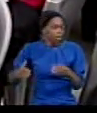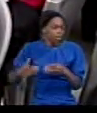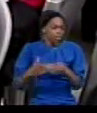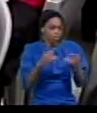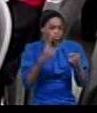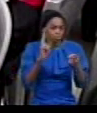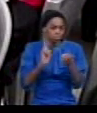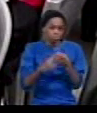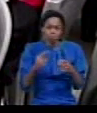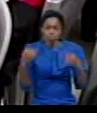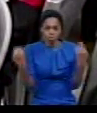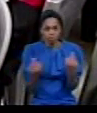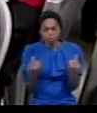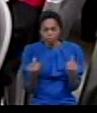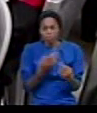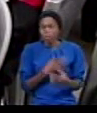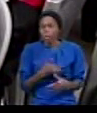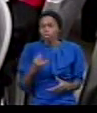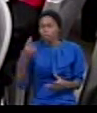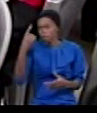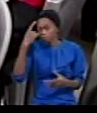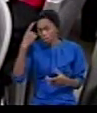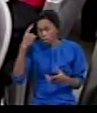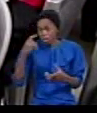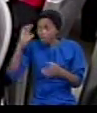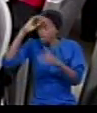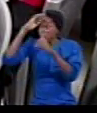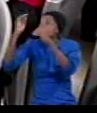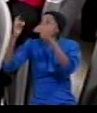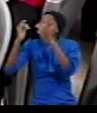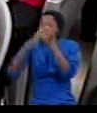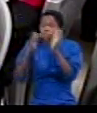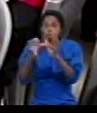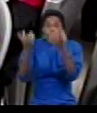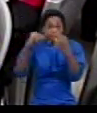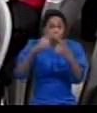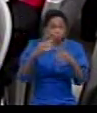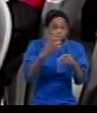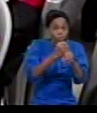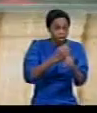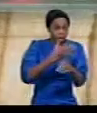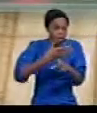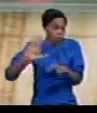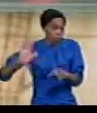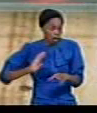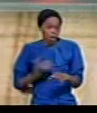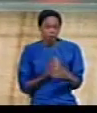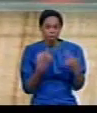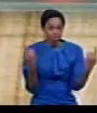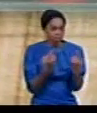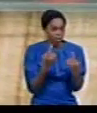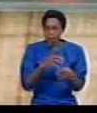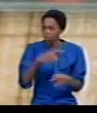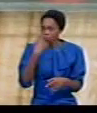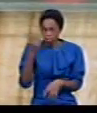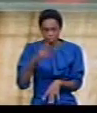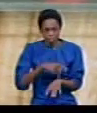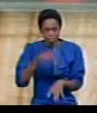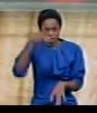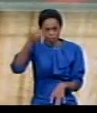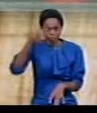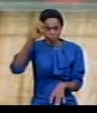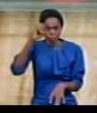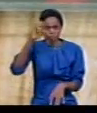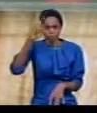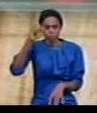He came to take our sin away. And so, Peter, what you've done was not